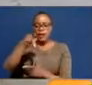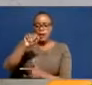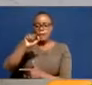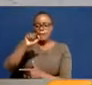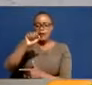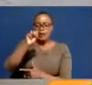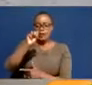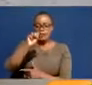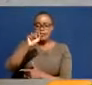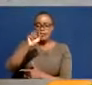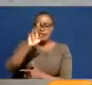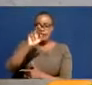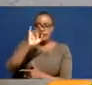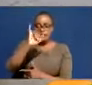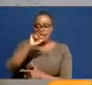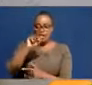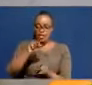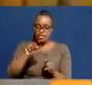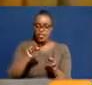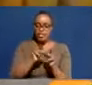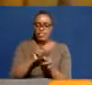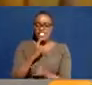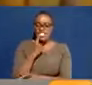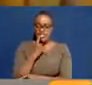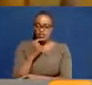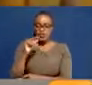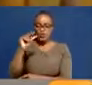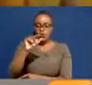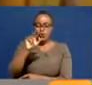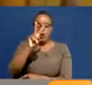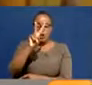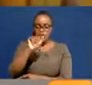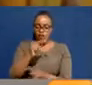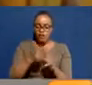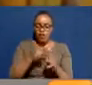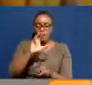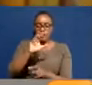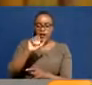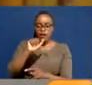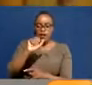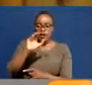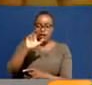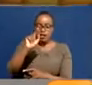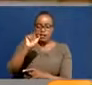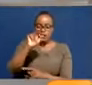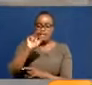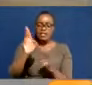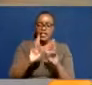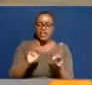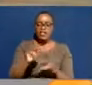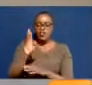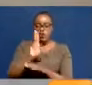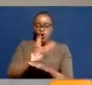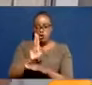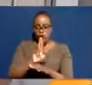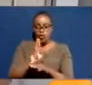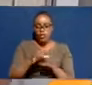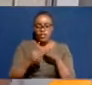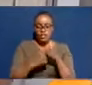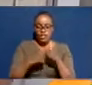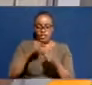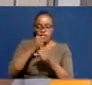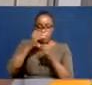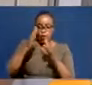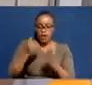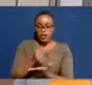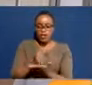Our finished wine, maybe the white from the guava or the red from the cactus, is ready for consumption. With 6 employees